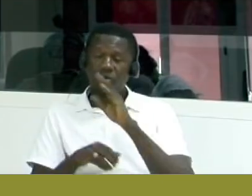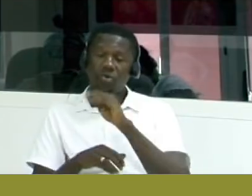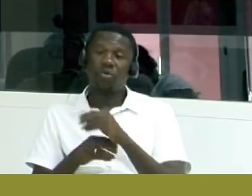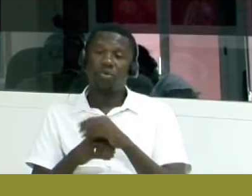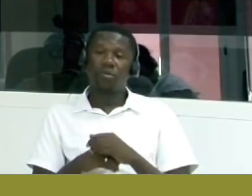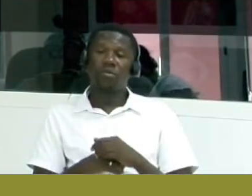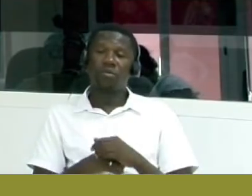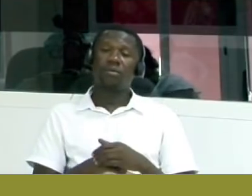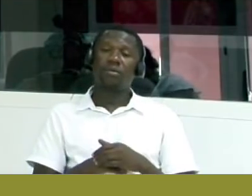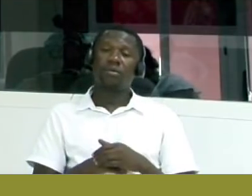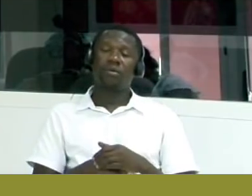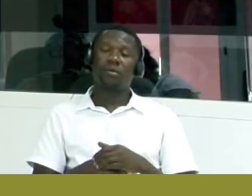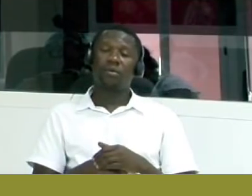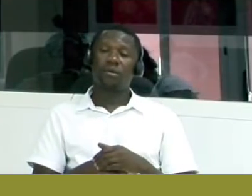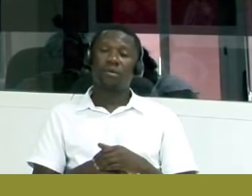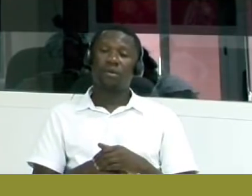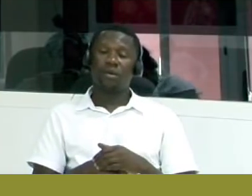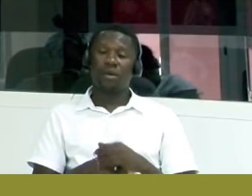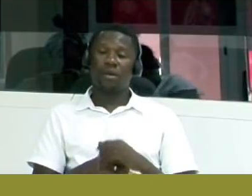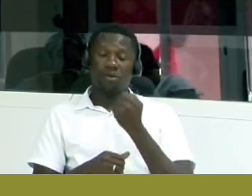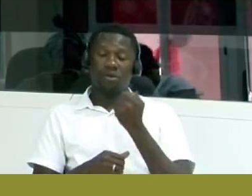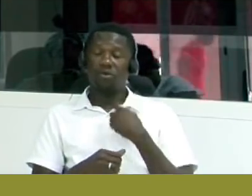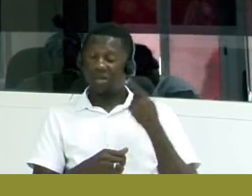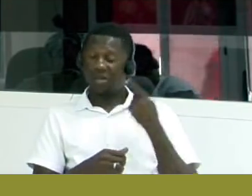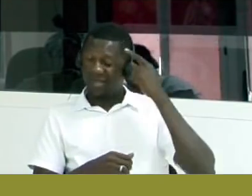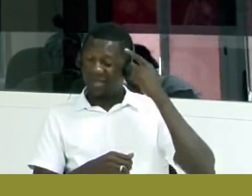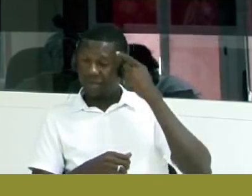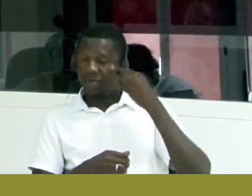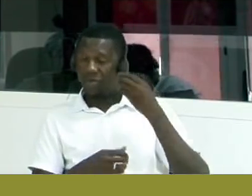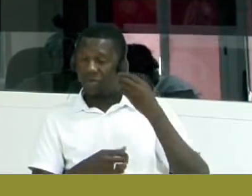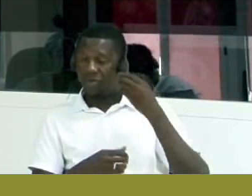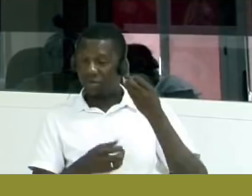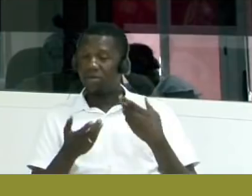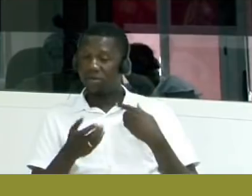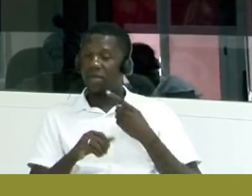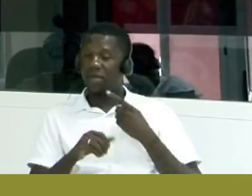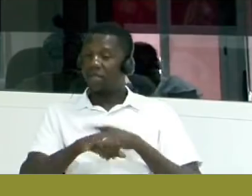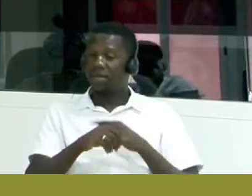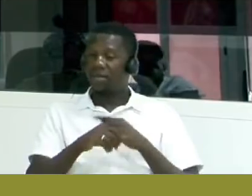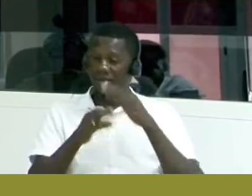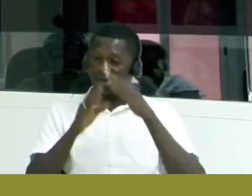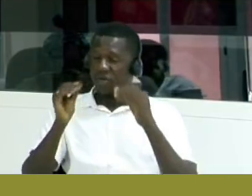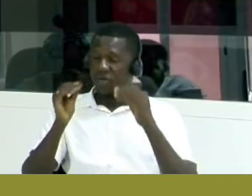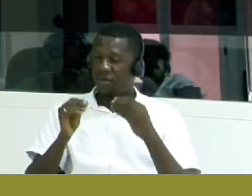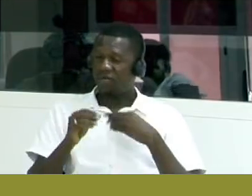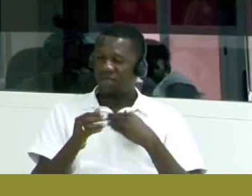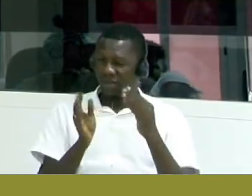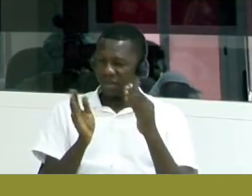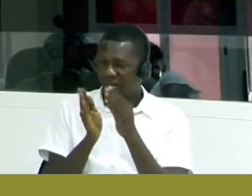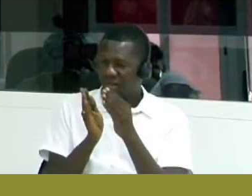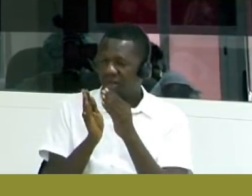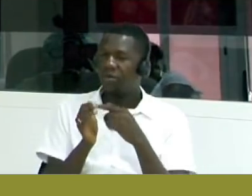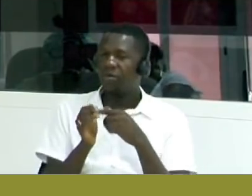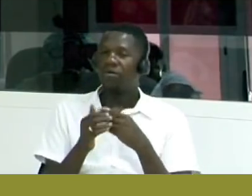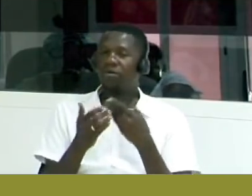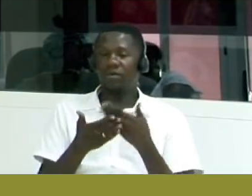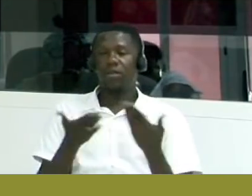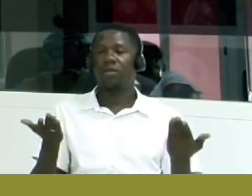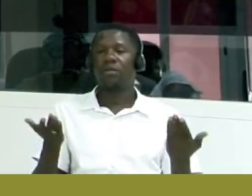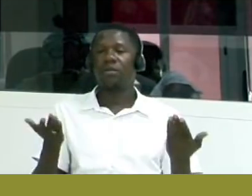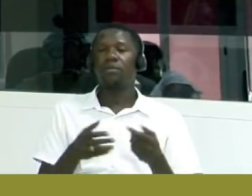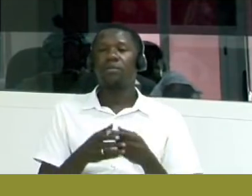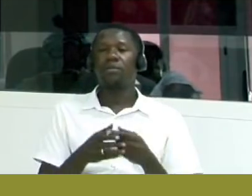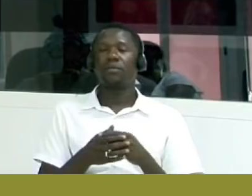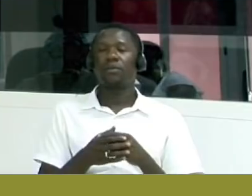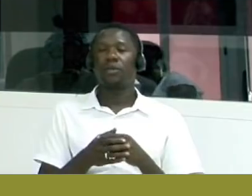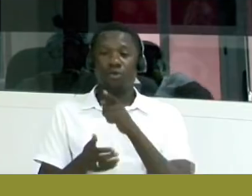telling me all along that my term in that office was drawing very, very near to come to an end. So you thought,